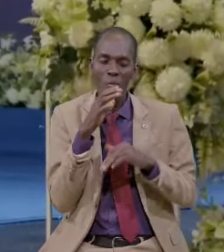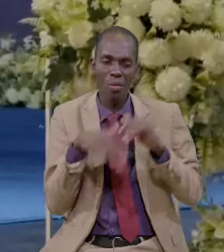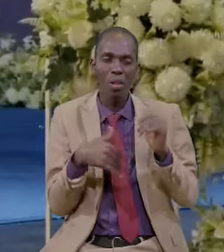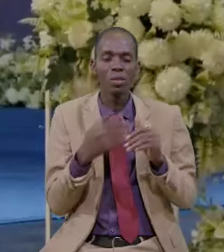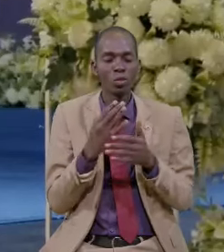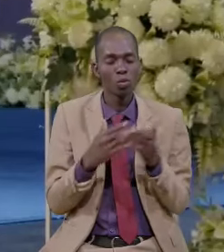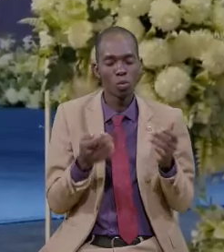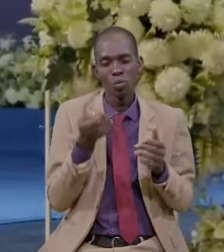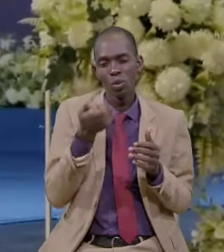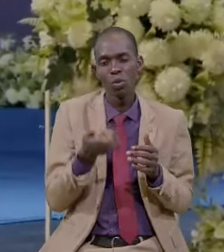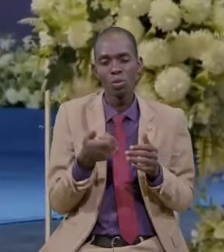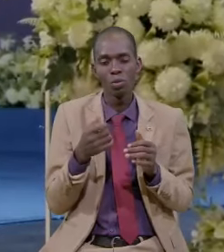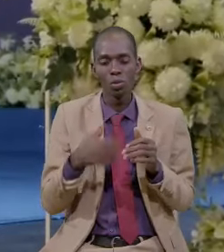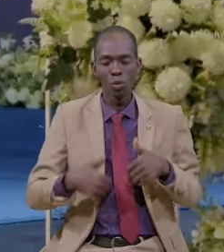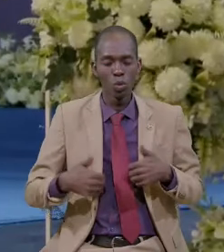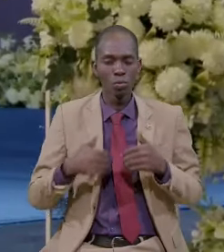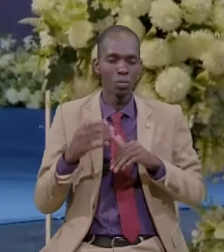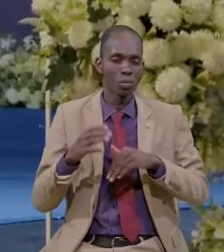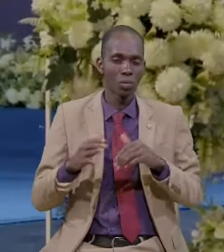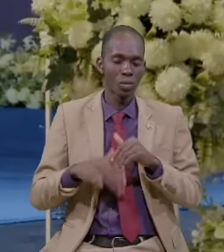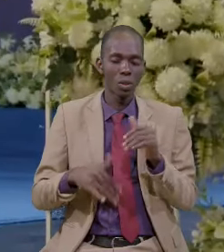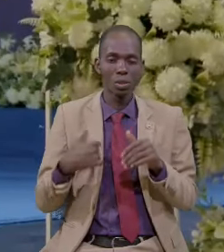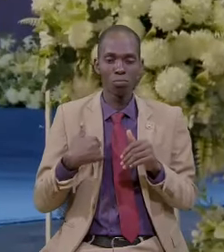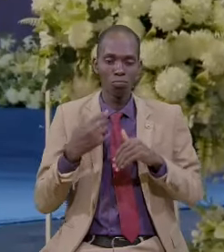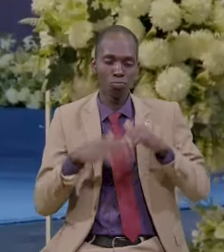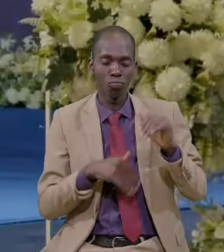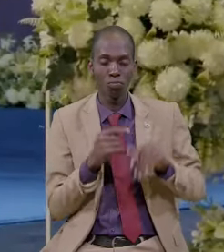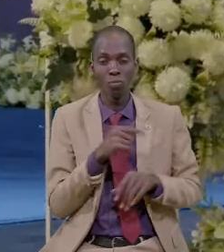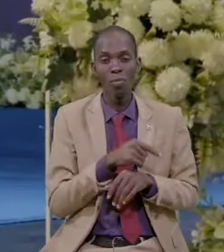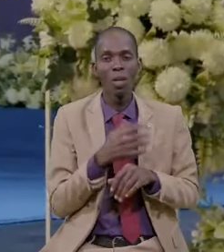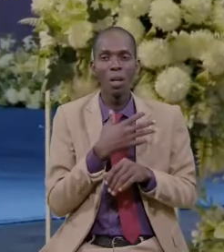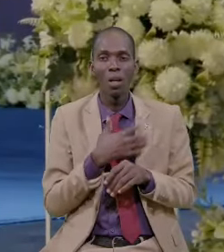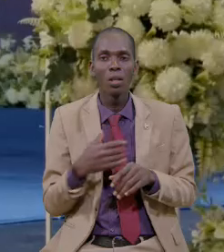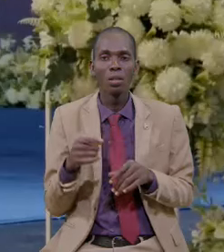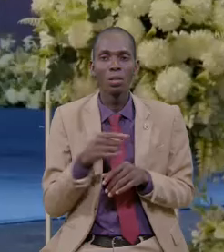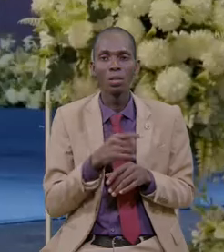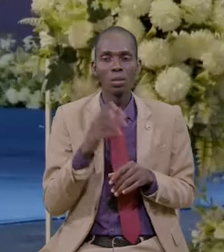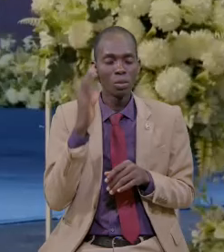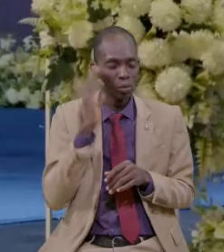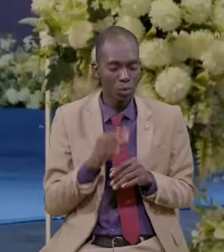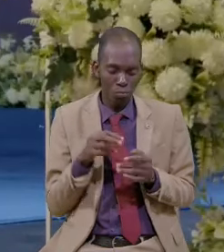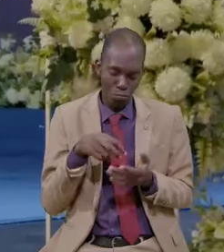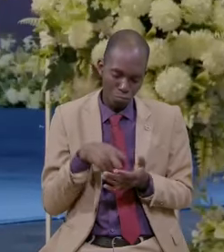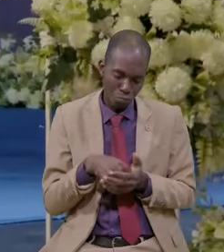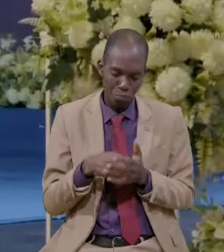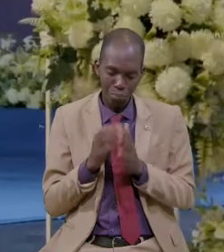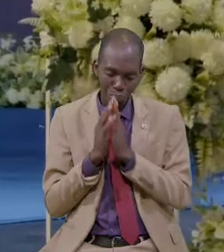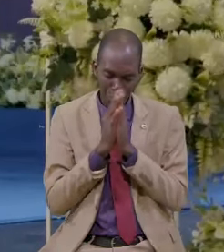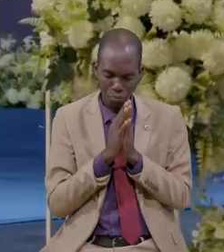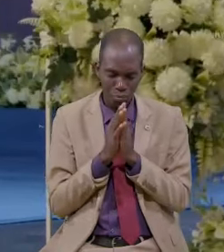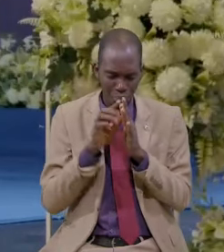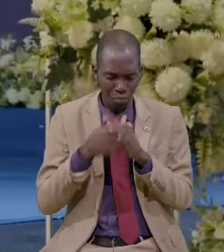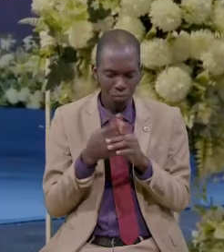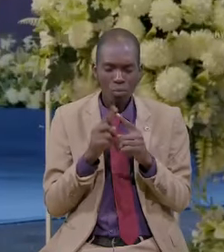younger, they'll come by my side, they'll be praying, and then they'll be speaking in tongues. They will kind of tap